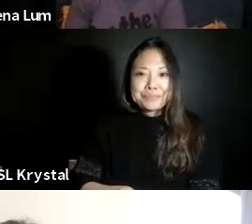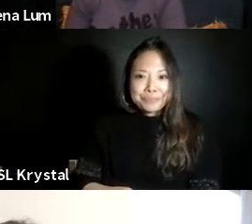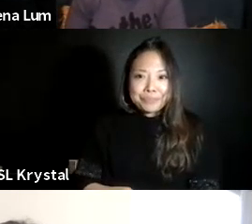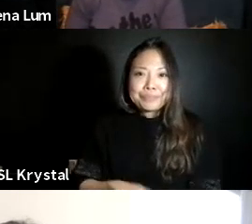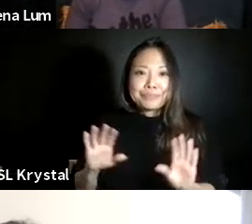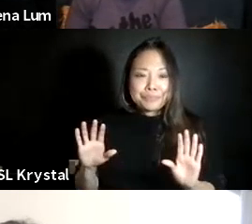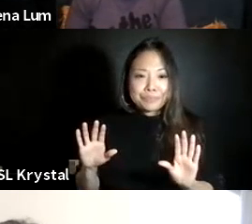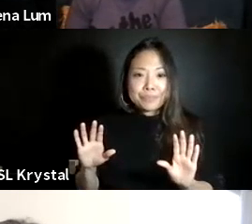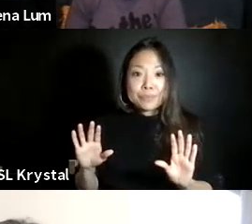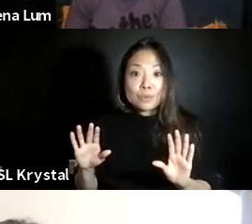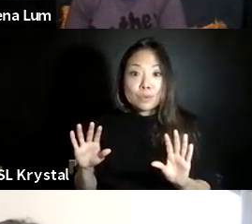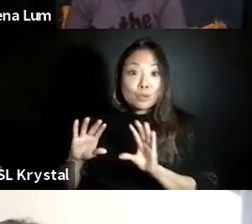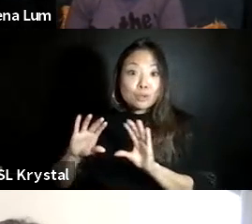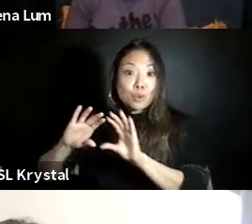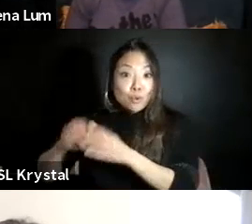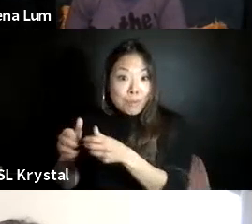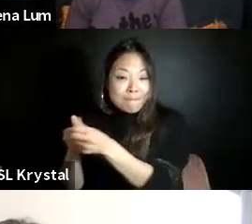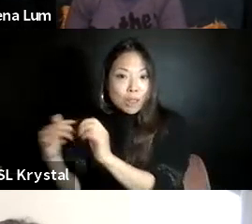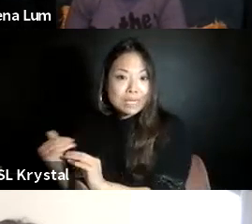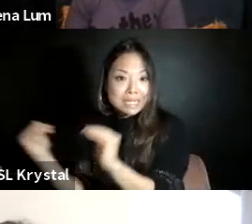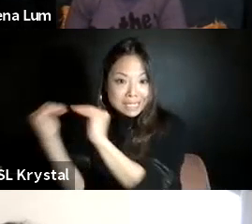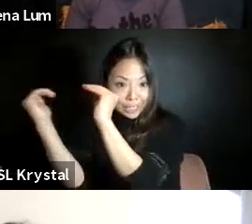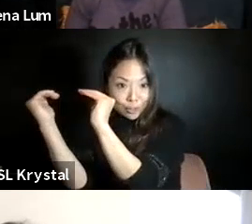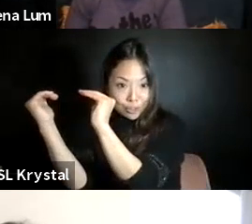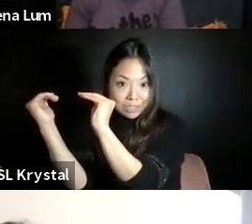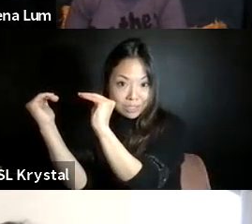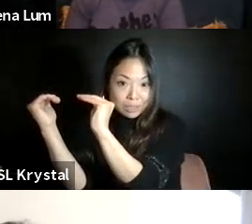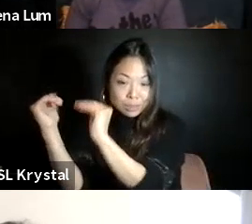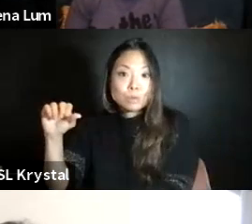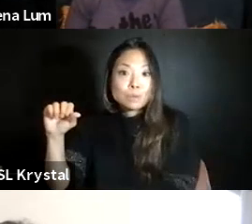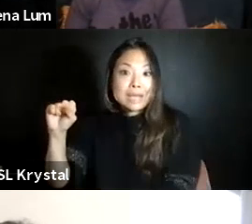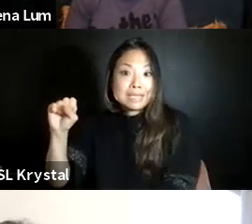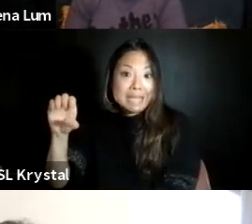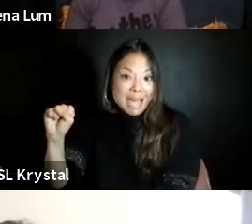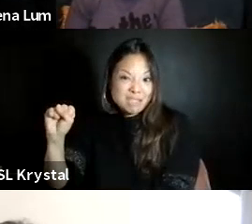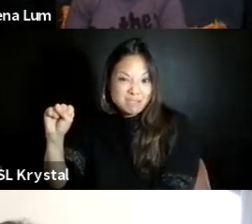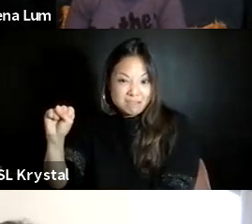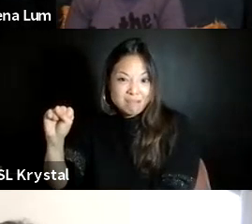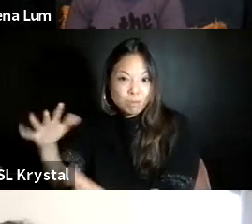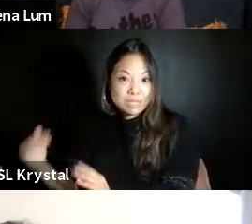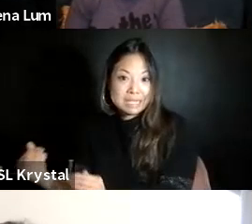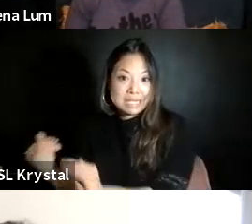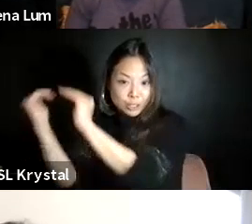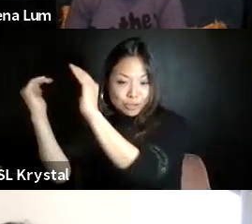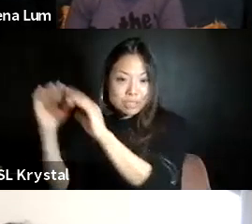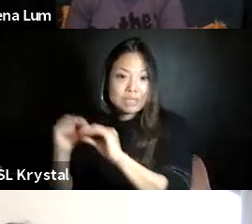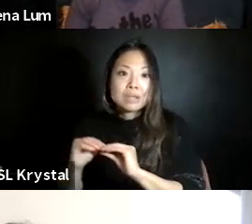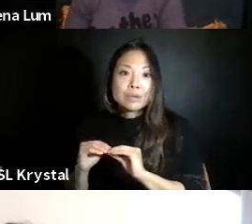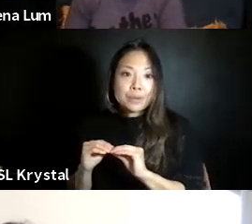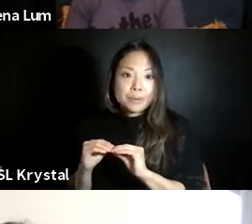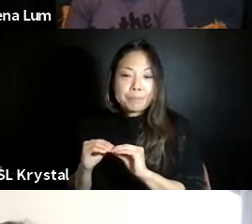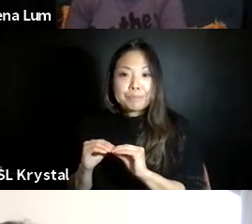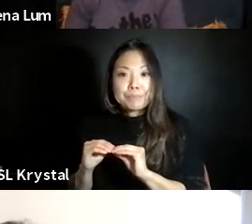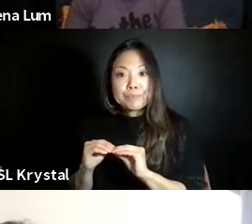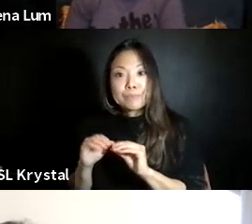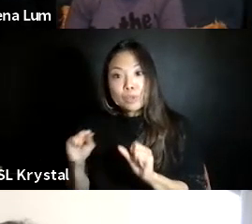grouping by tiers, which could be grouping by socioeconomic tiers alone, which could be, you know, a census tract